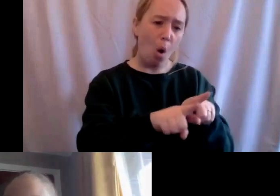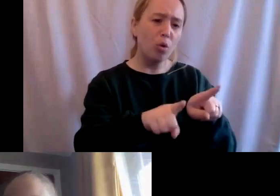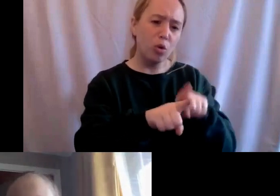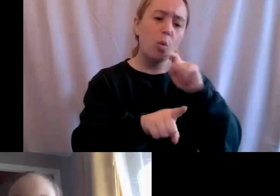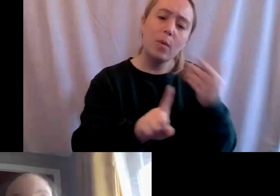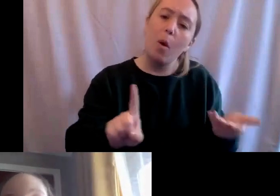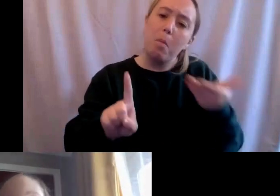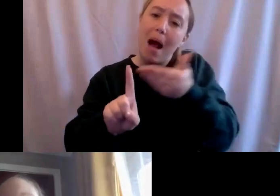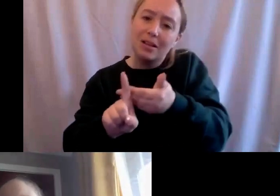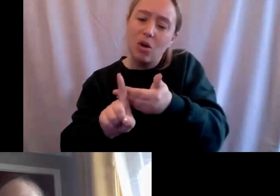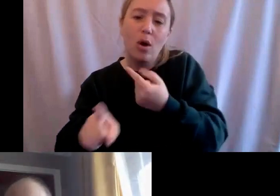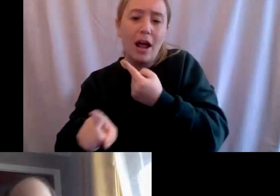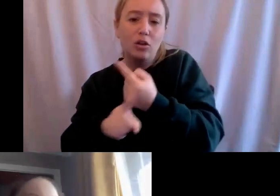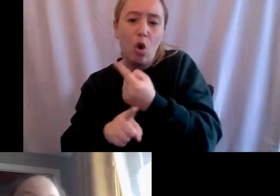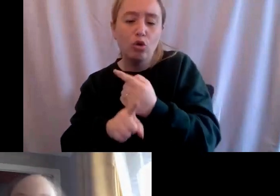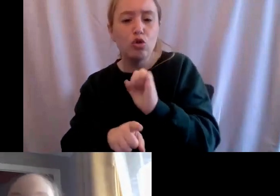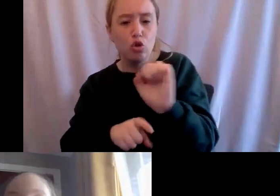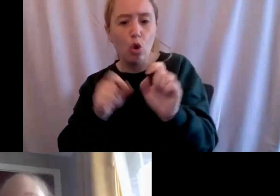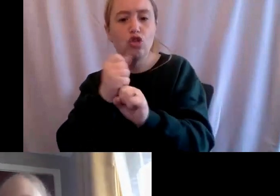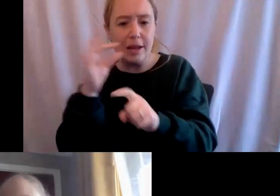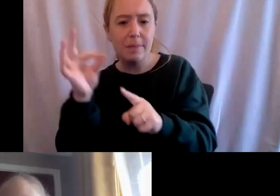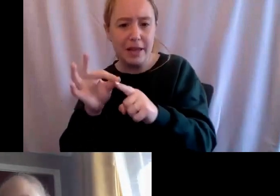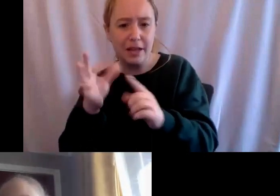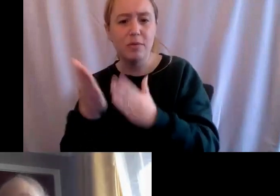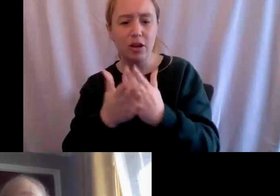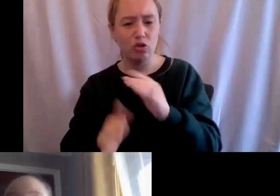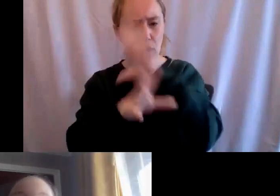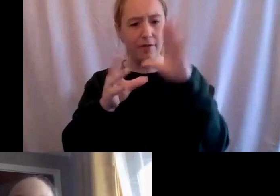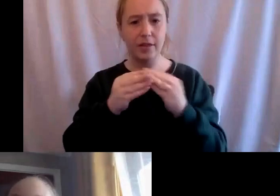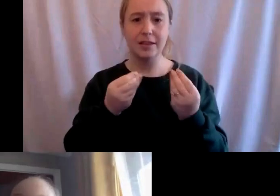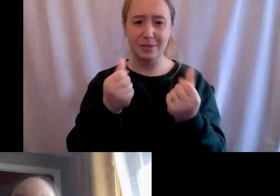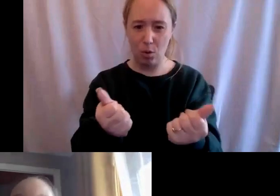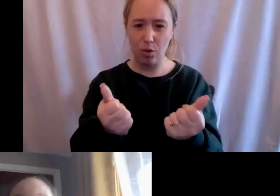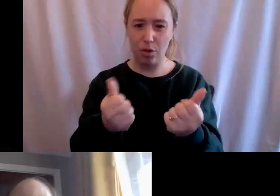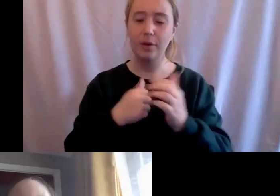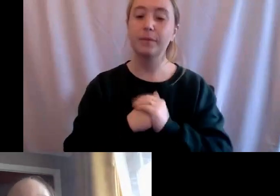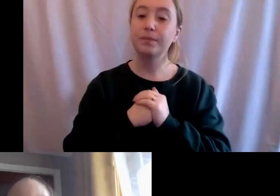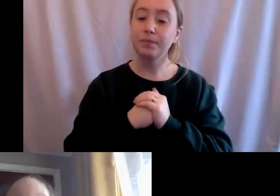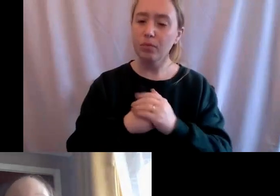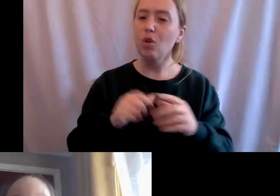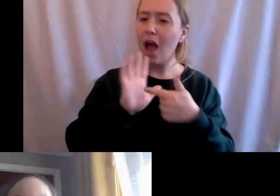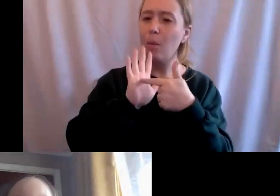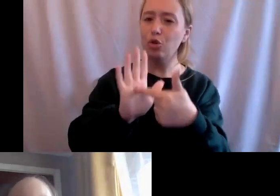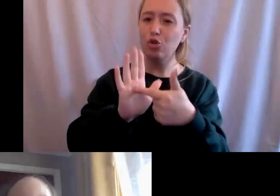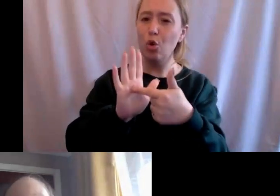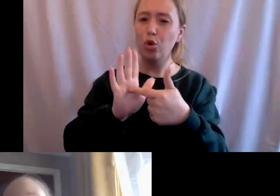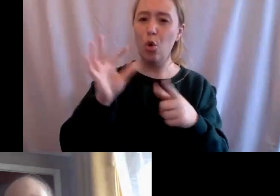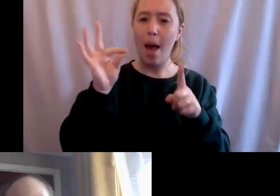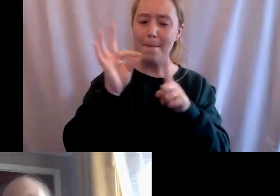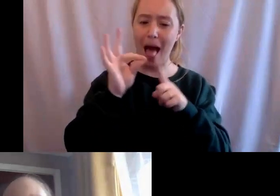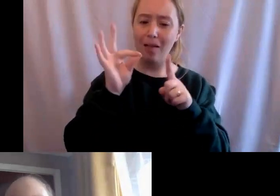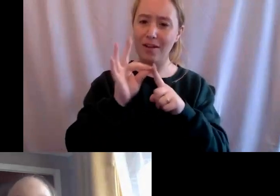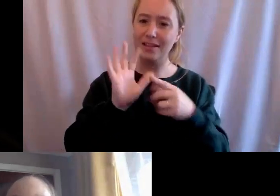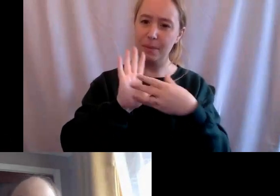this. So what I've got here now is a pelvis model. Now, anybody that has ever been into the doctors